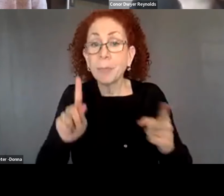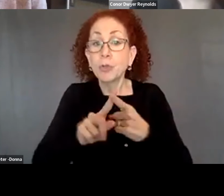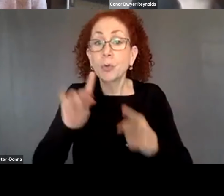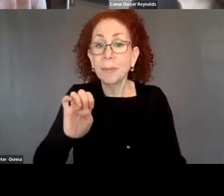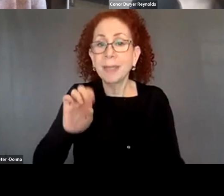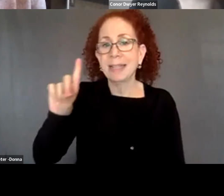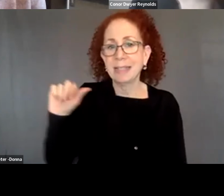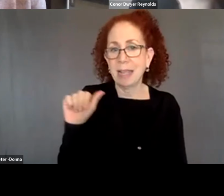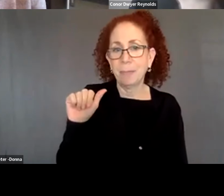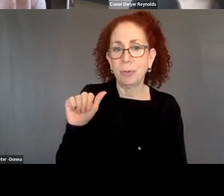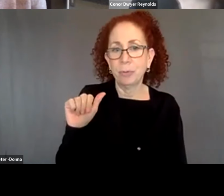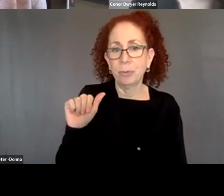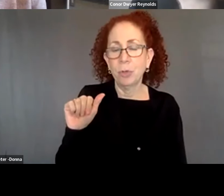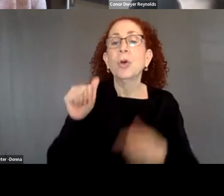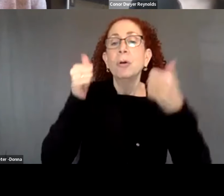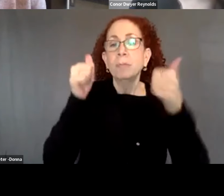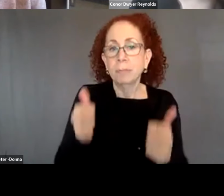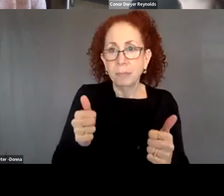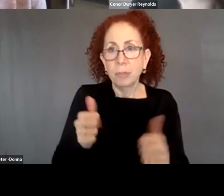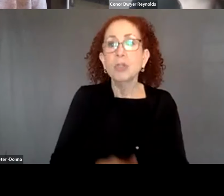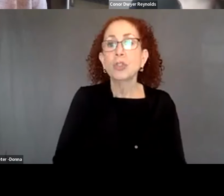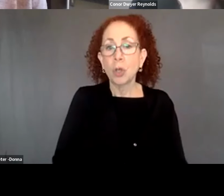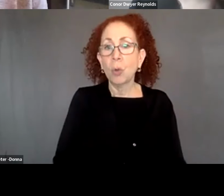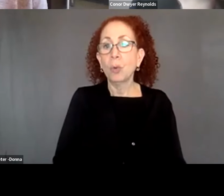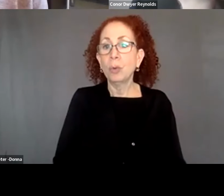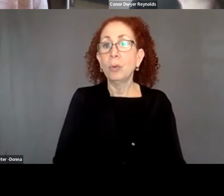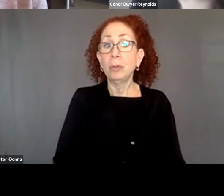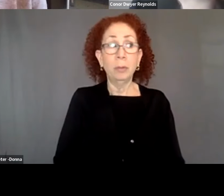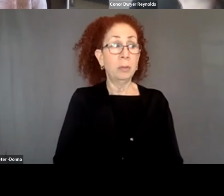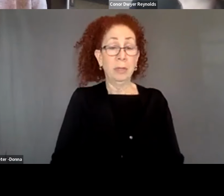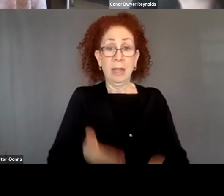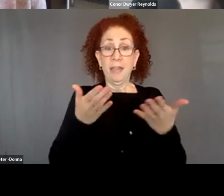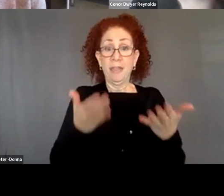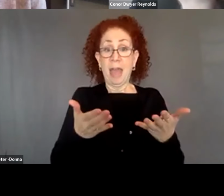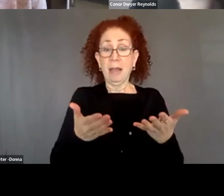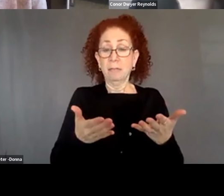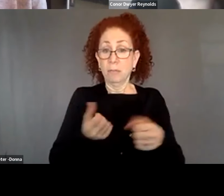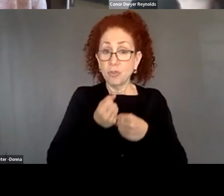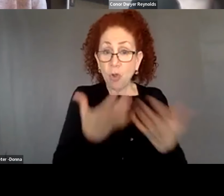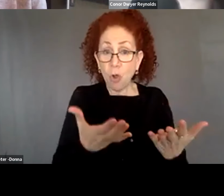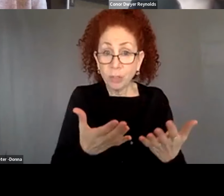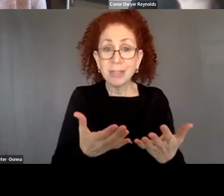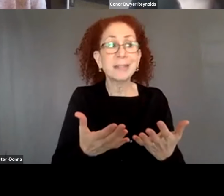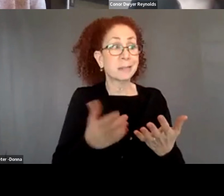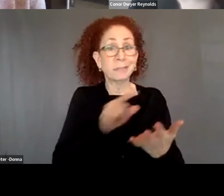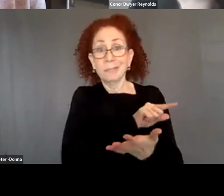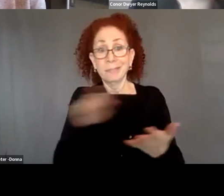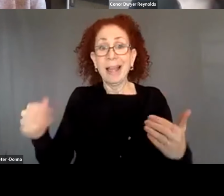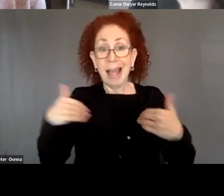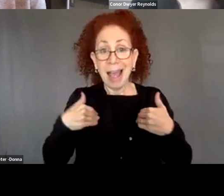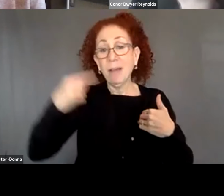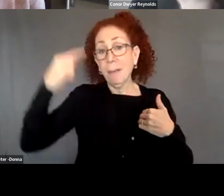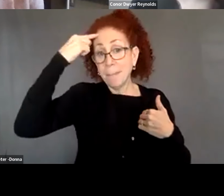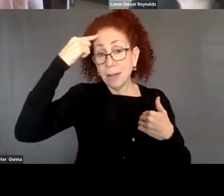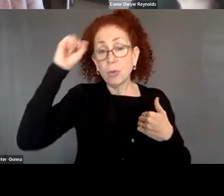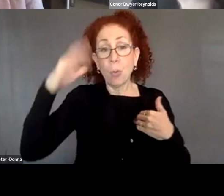debilitating, in that the conditions of confinement have produced or risk producing mental and physical